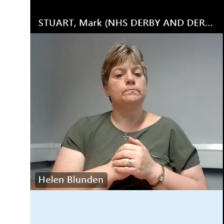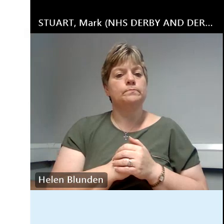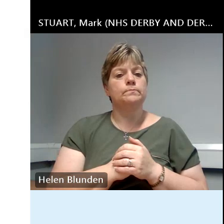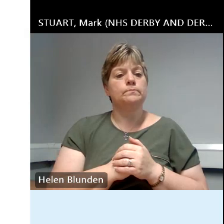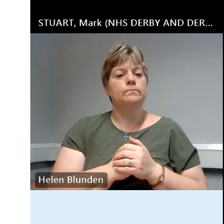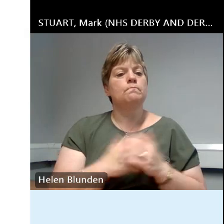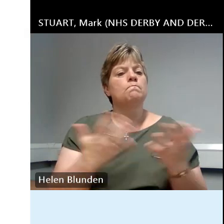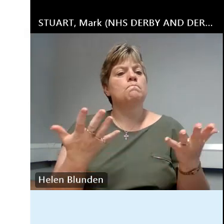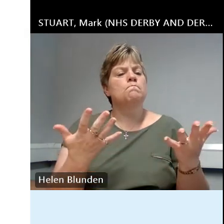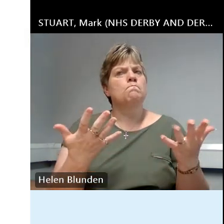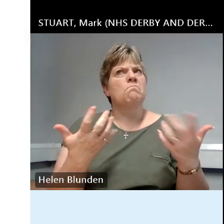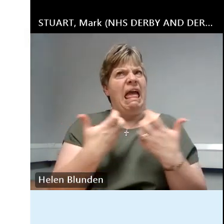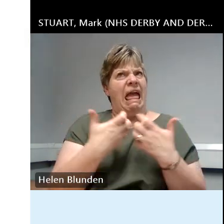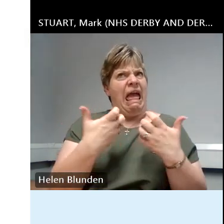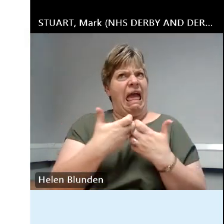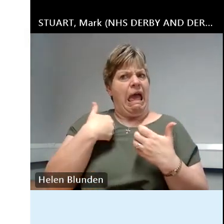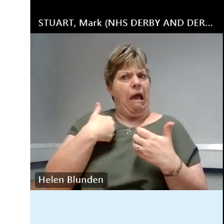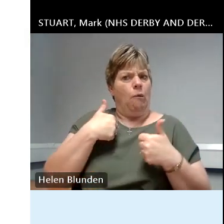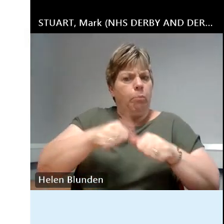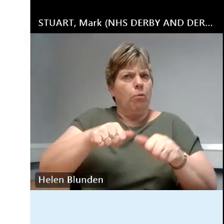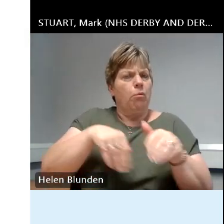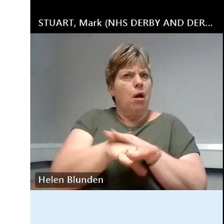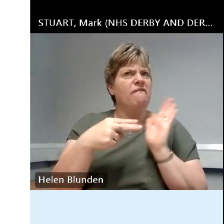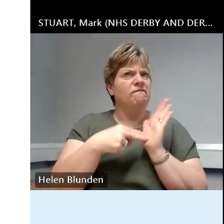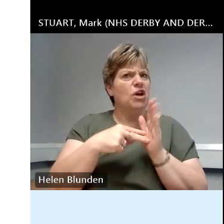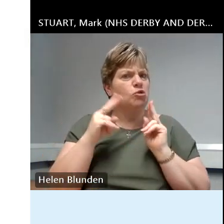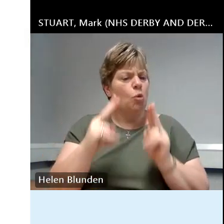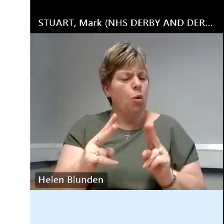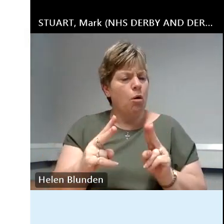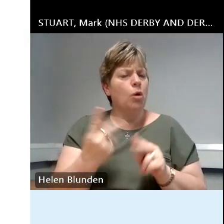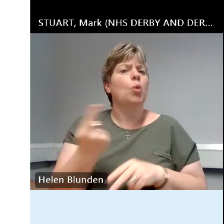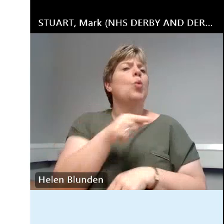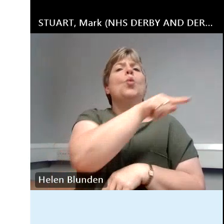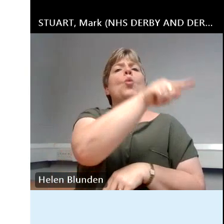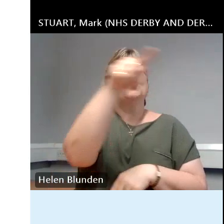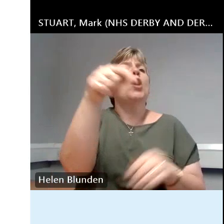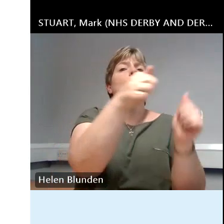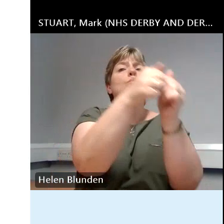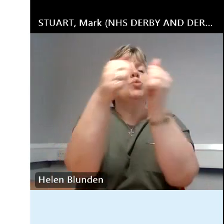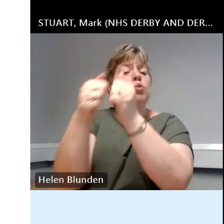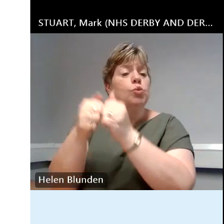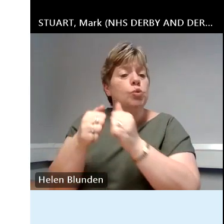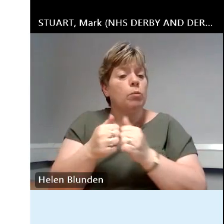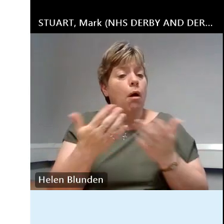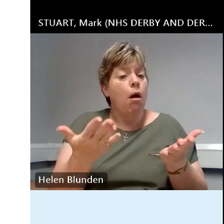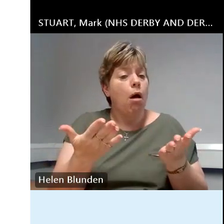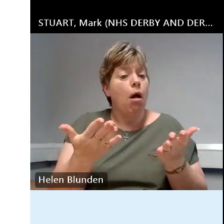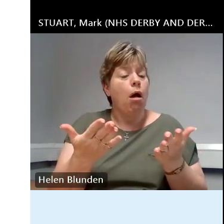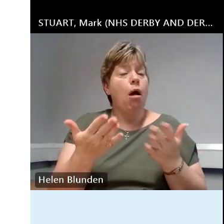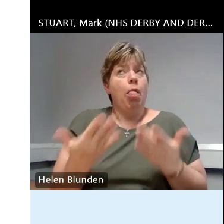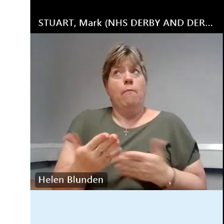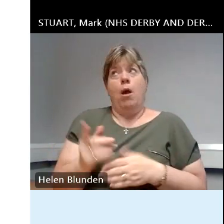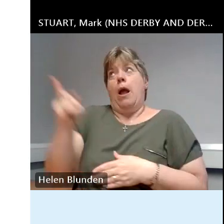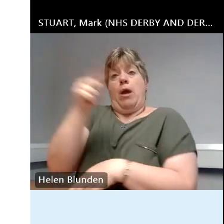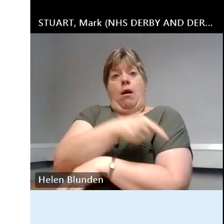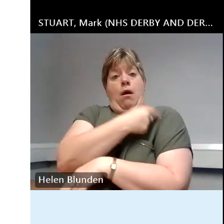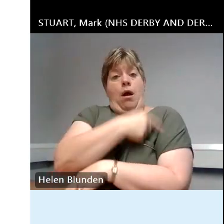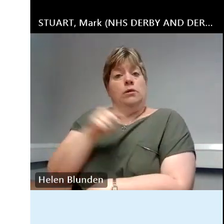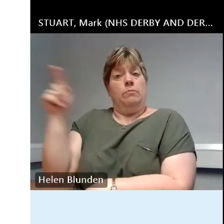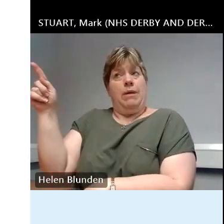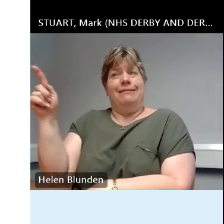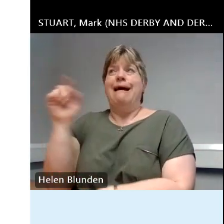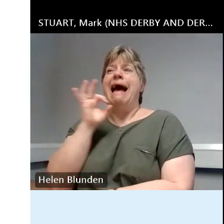How do you access a virtual ward? So if patients are suitable for admission to a virtual ward and they're in a hospital,